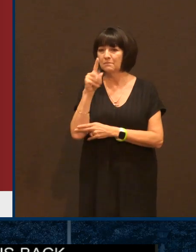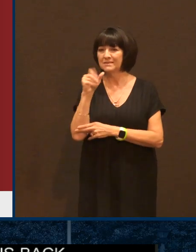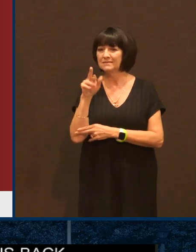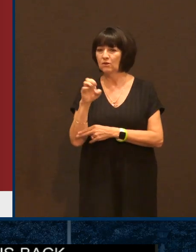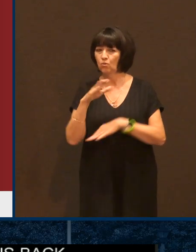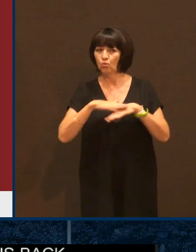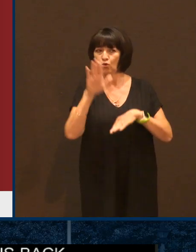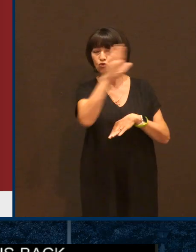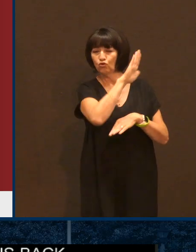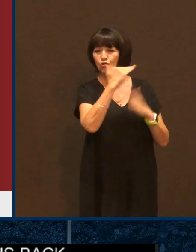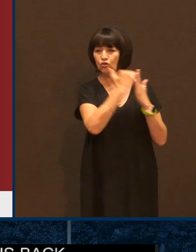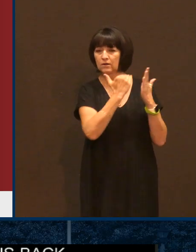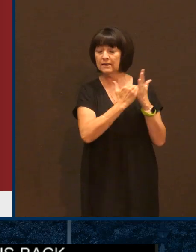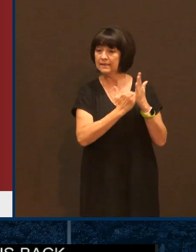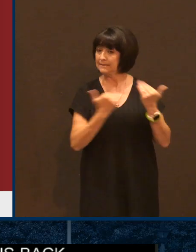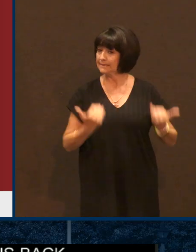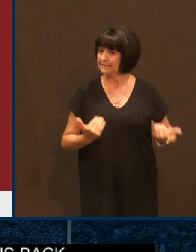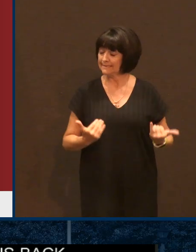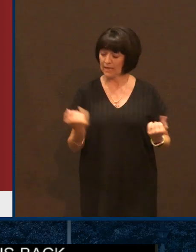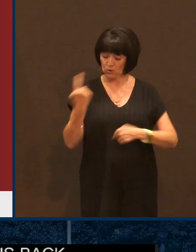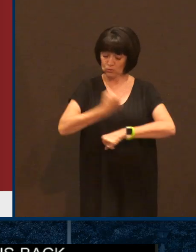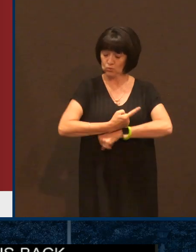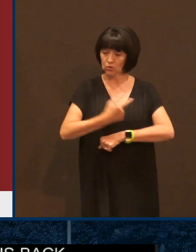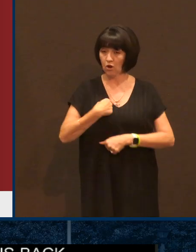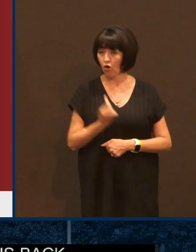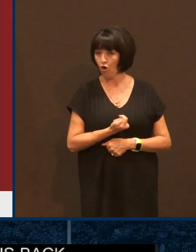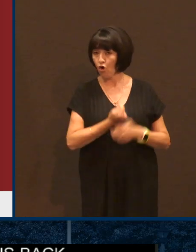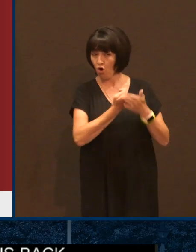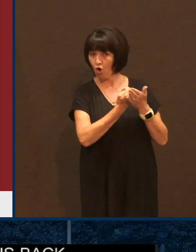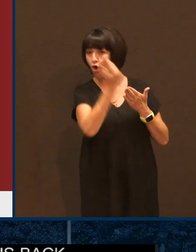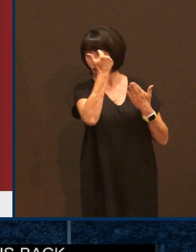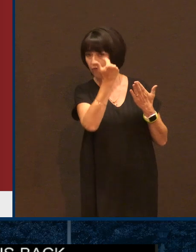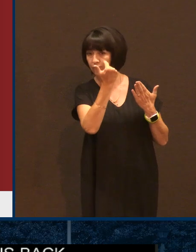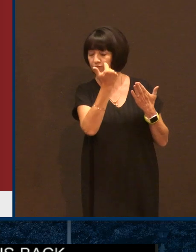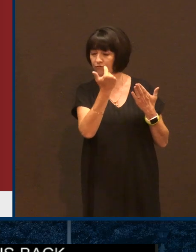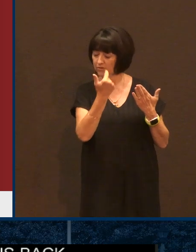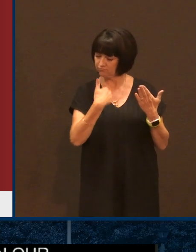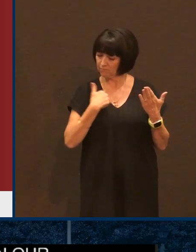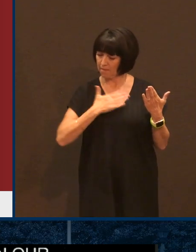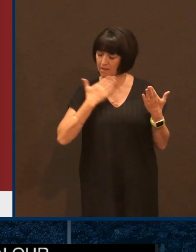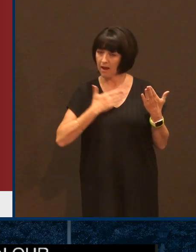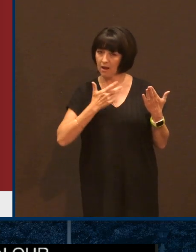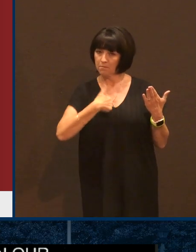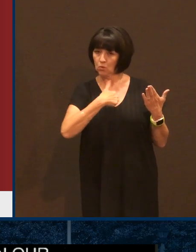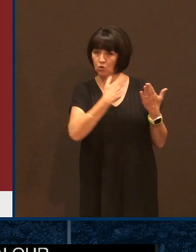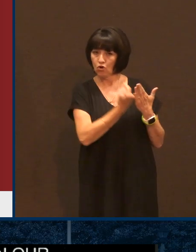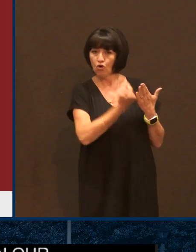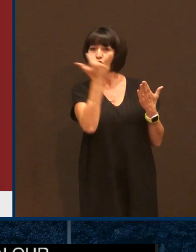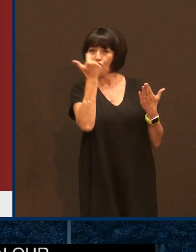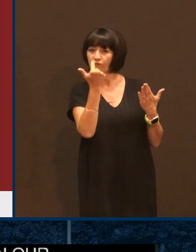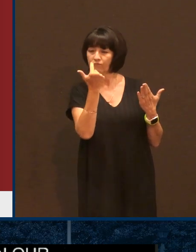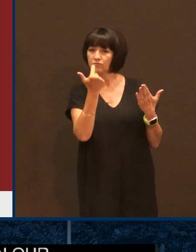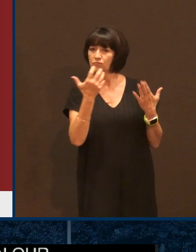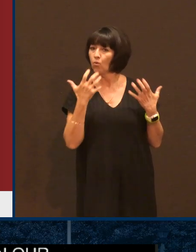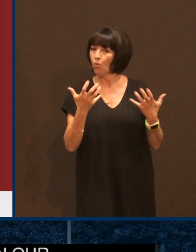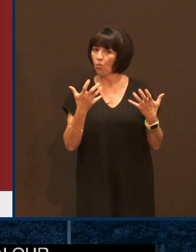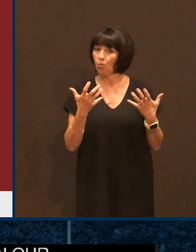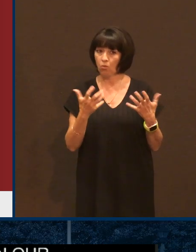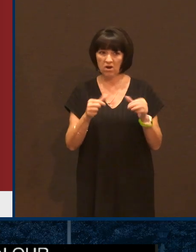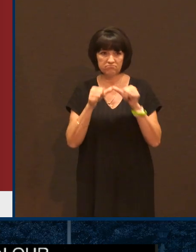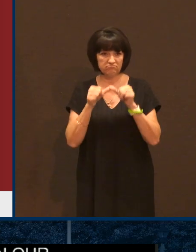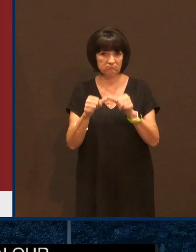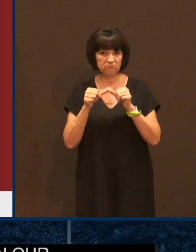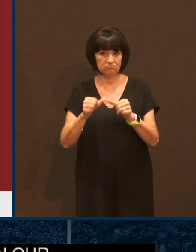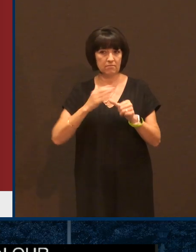but it ought to be motivation to stay off those lists, and more importantly, way more importantly, to make sure that we're